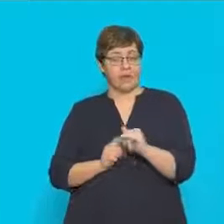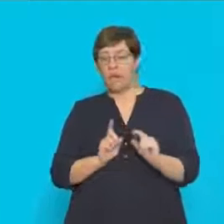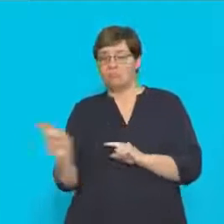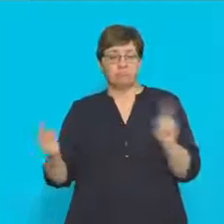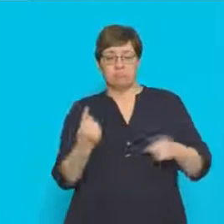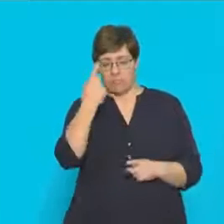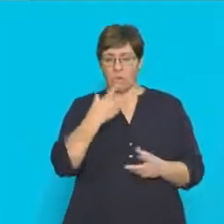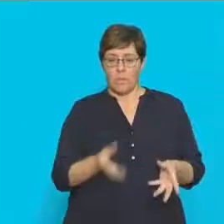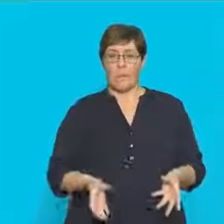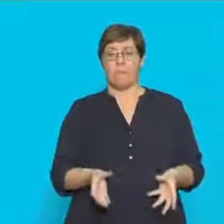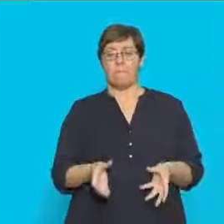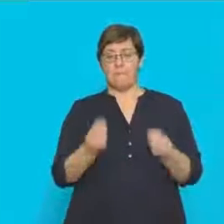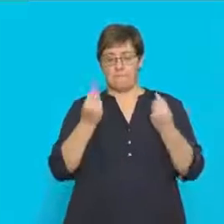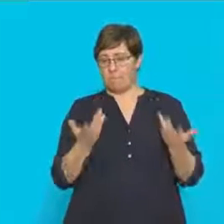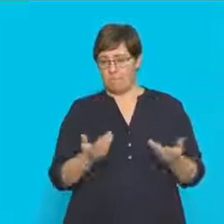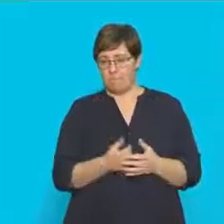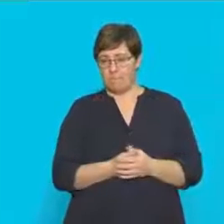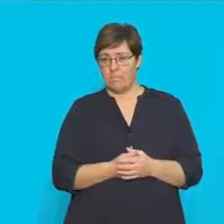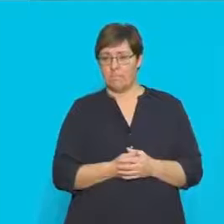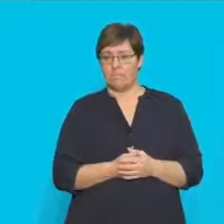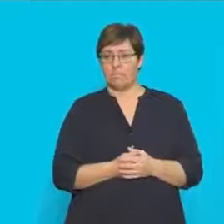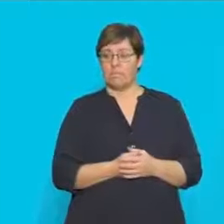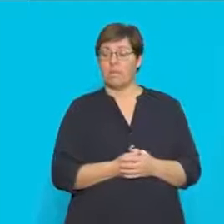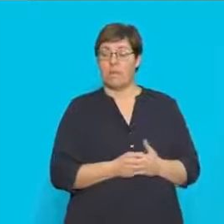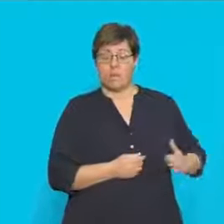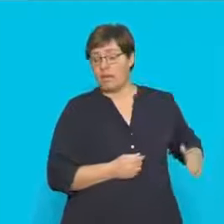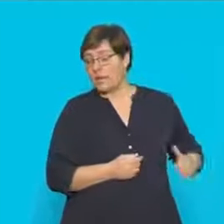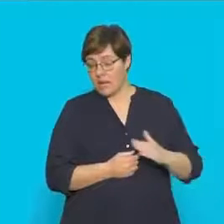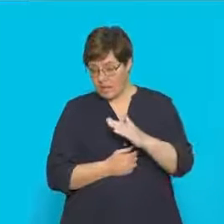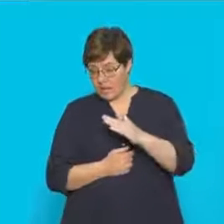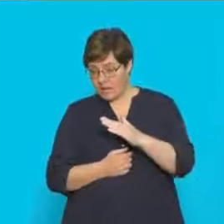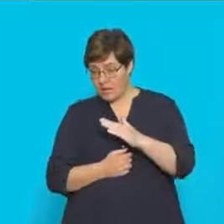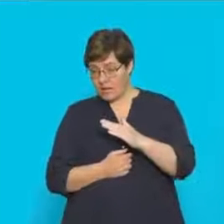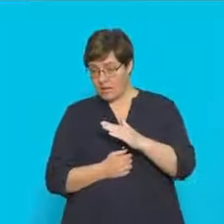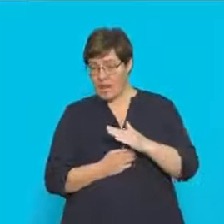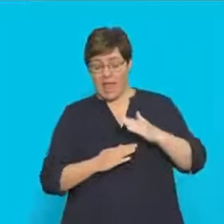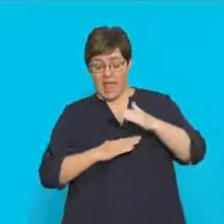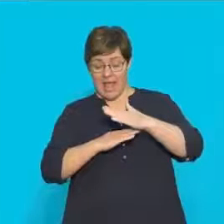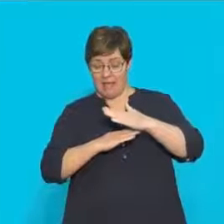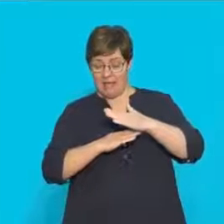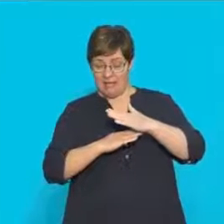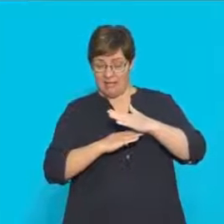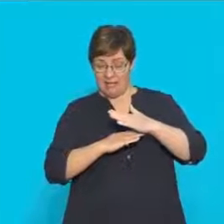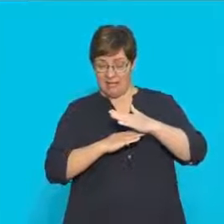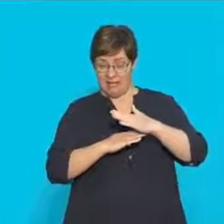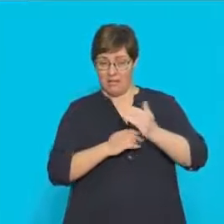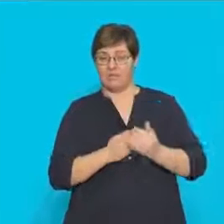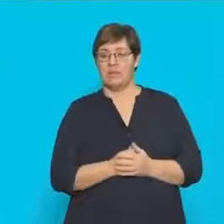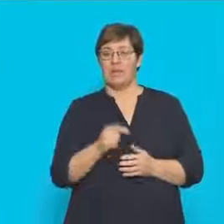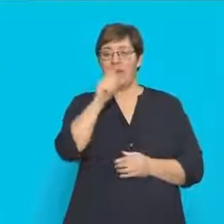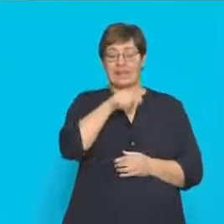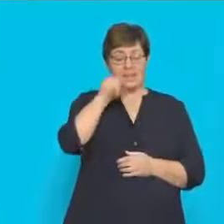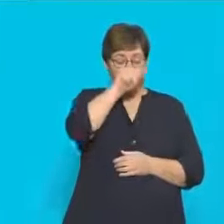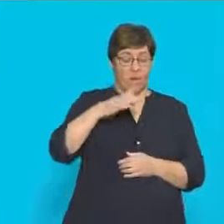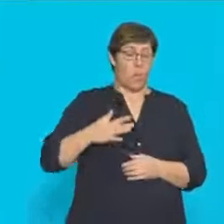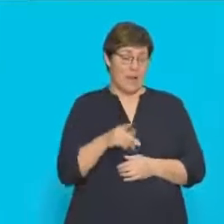pilot fly to reach his destination? So direction means we're talking about angle. We're talking about theta. So